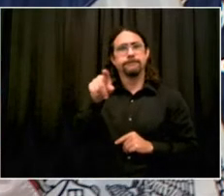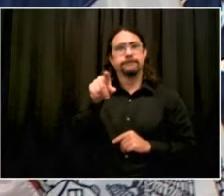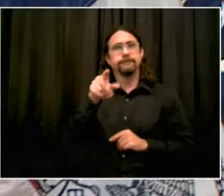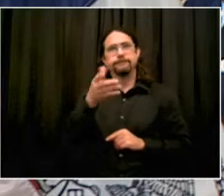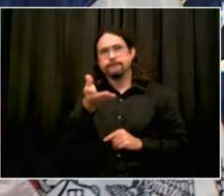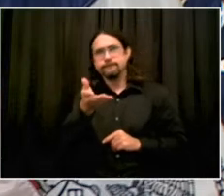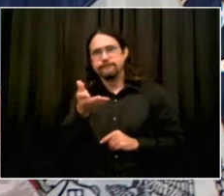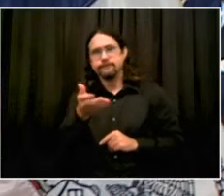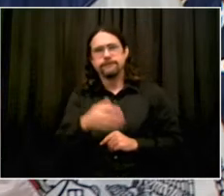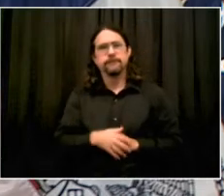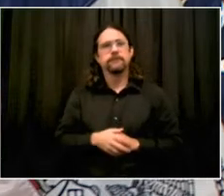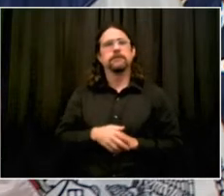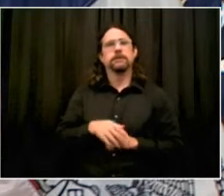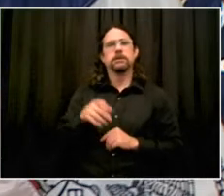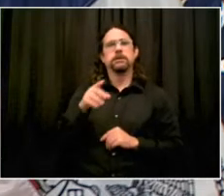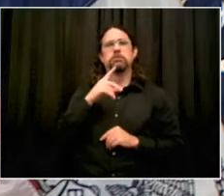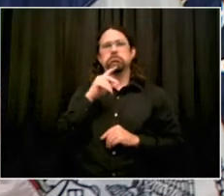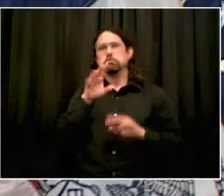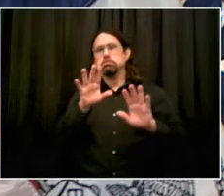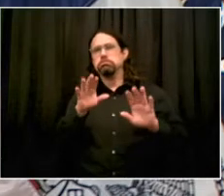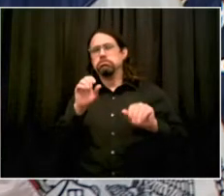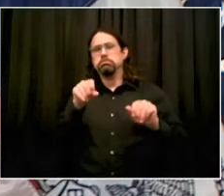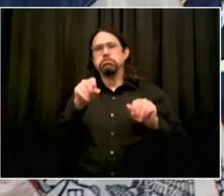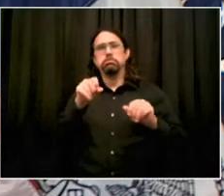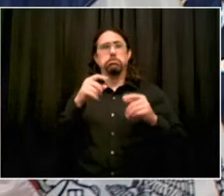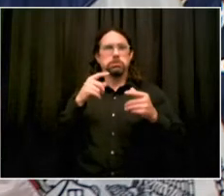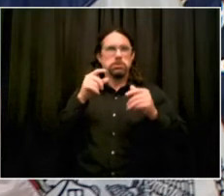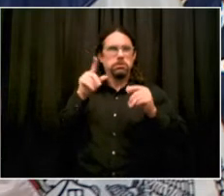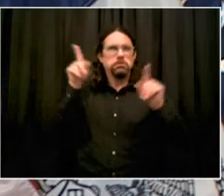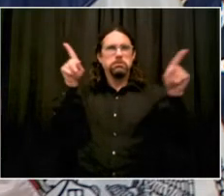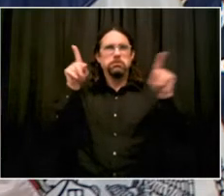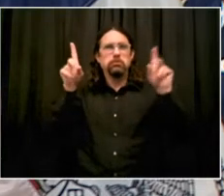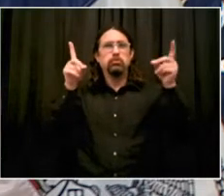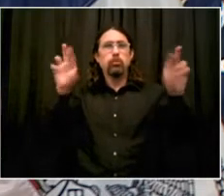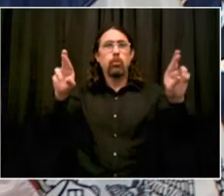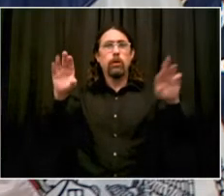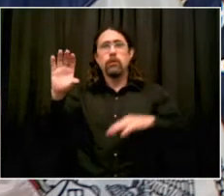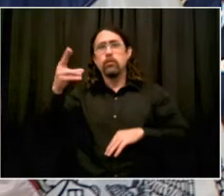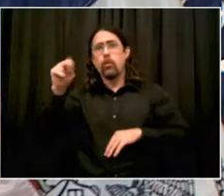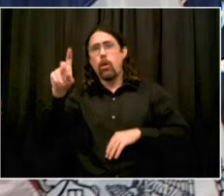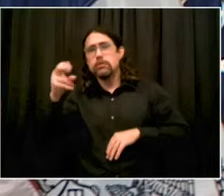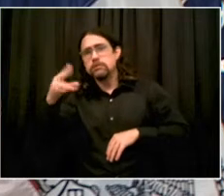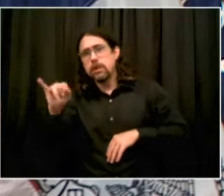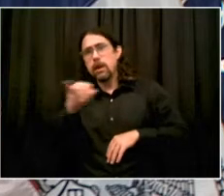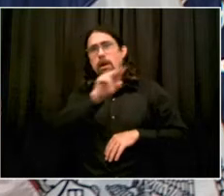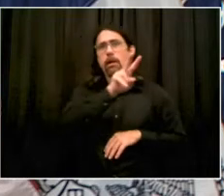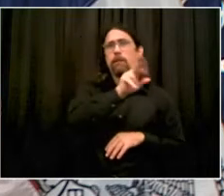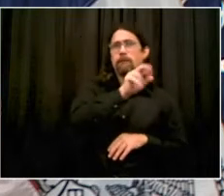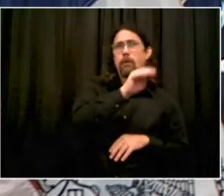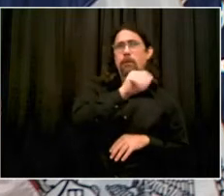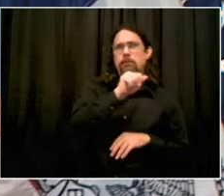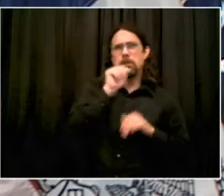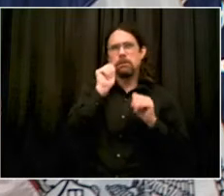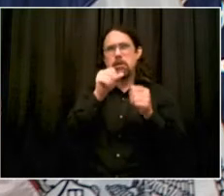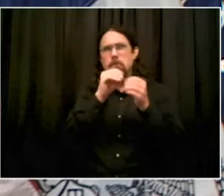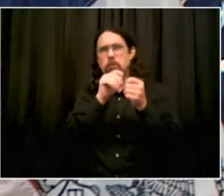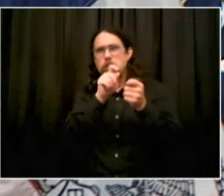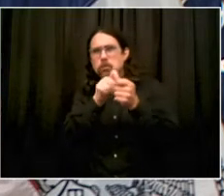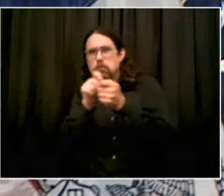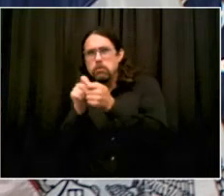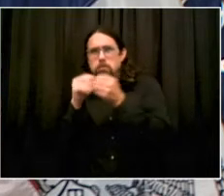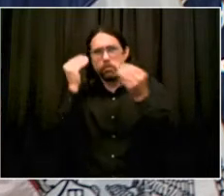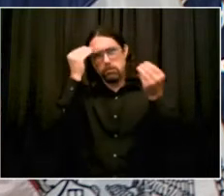question. And then Dr. Katz and I can talk about the people we've been working with over the last week in